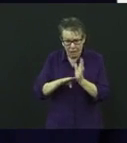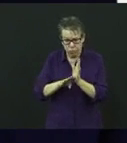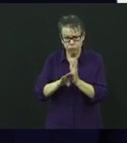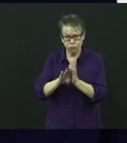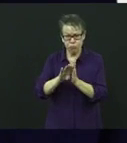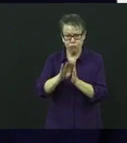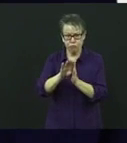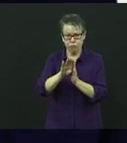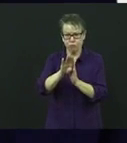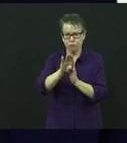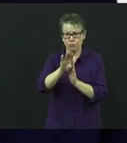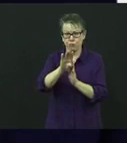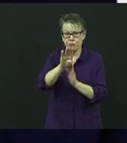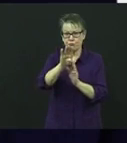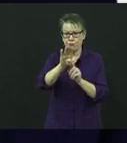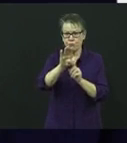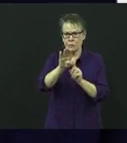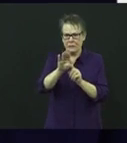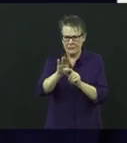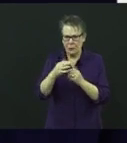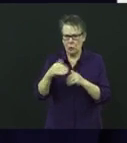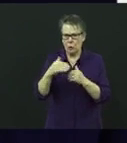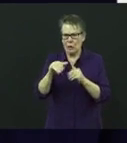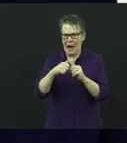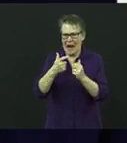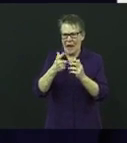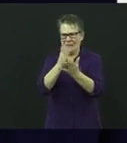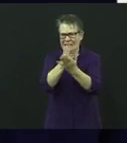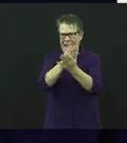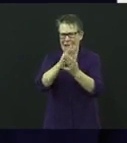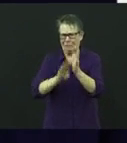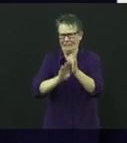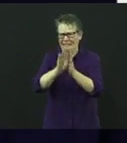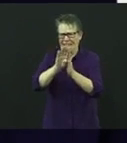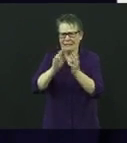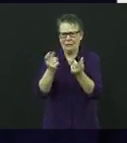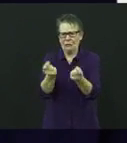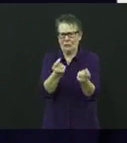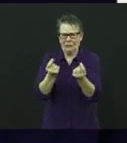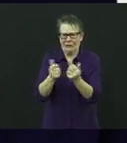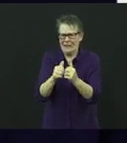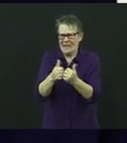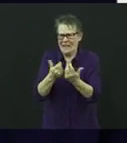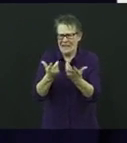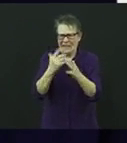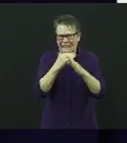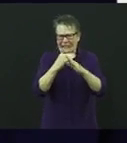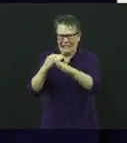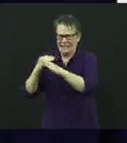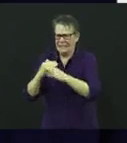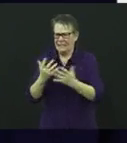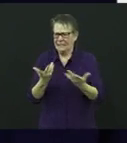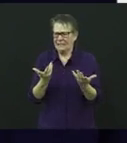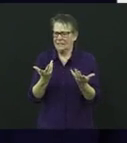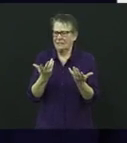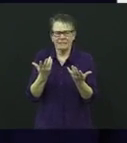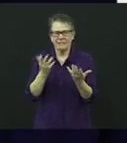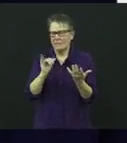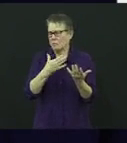Prevention, it's exactly what you must do. This reinforces our stance that these types of aggressive social